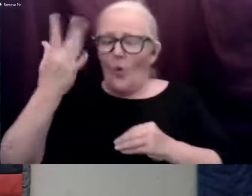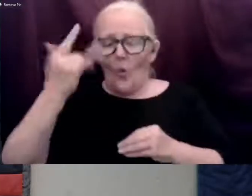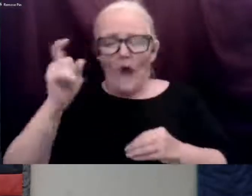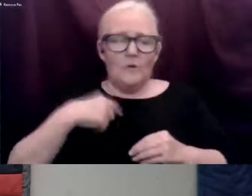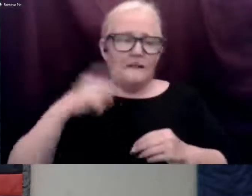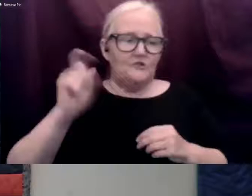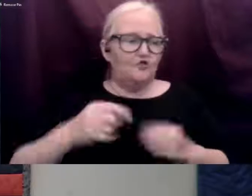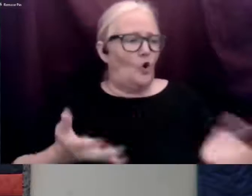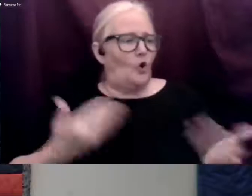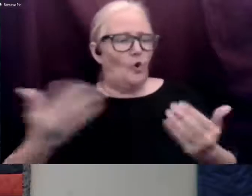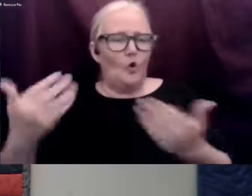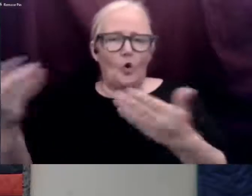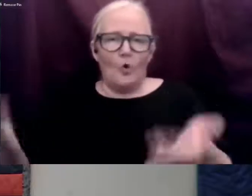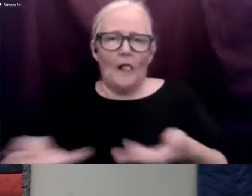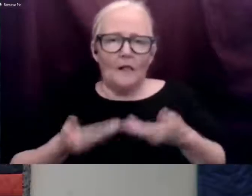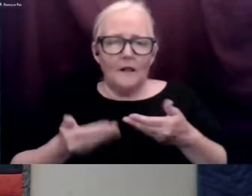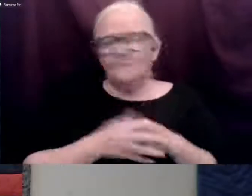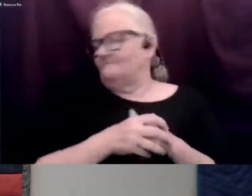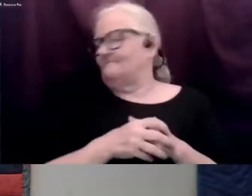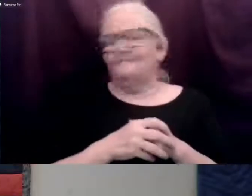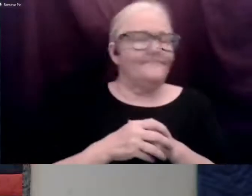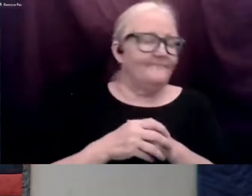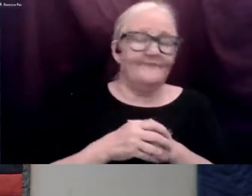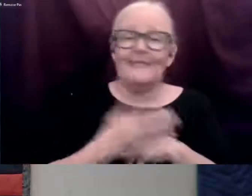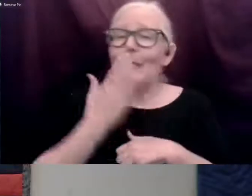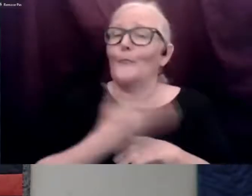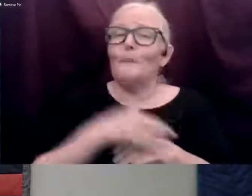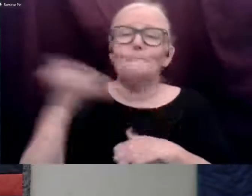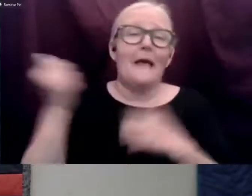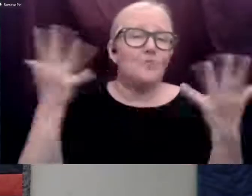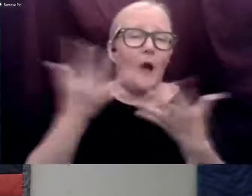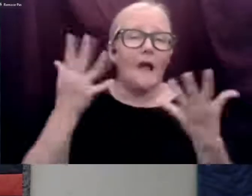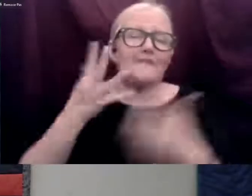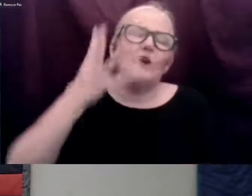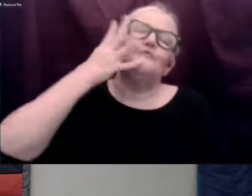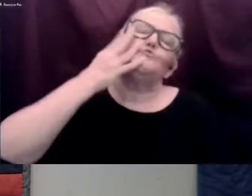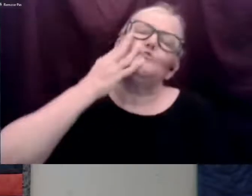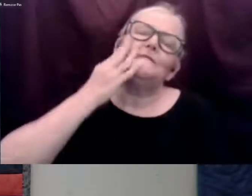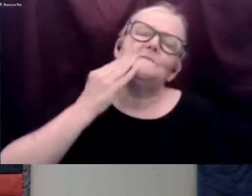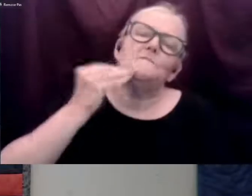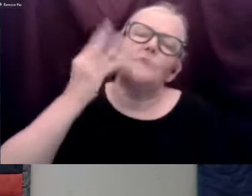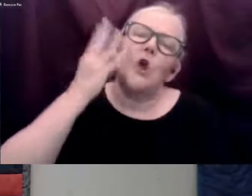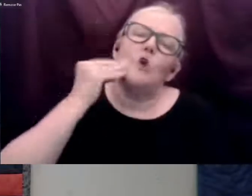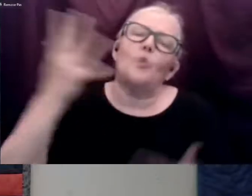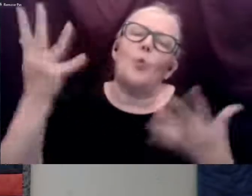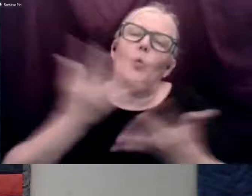for experiencing welcome in community firsthand.